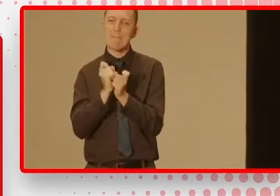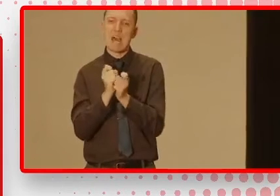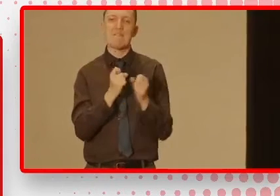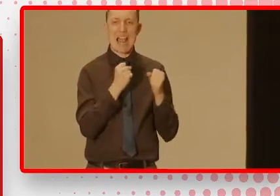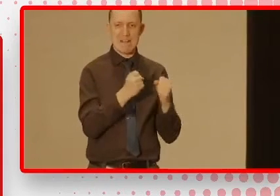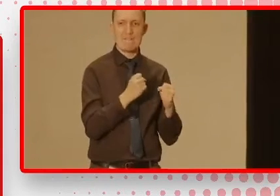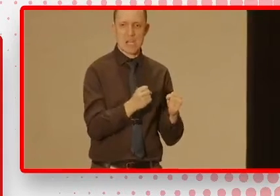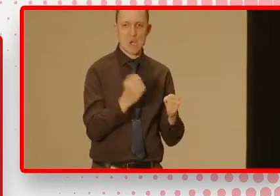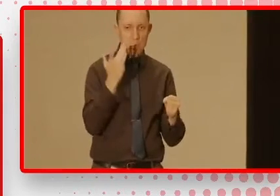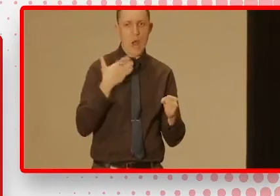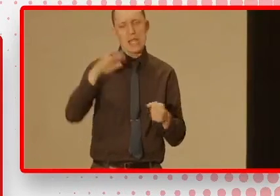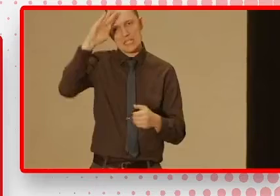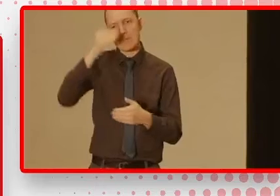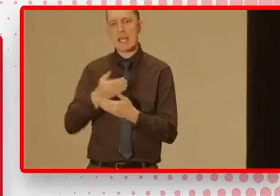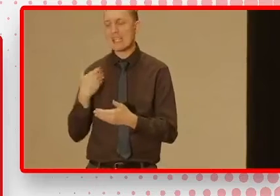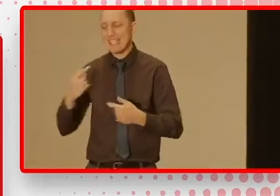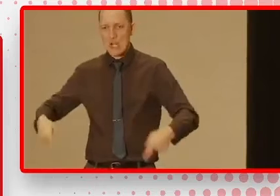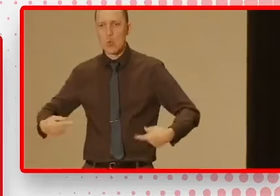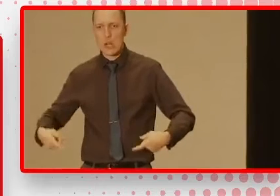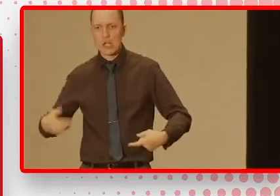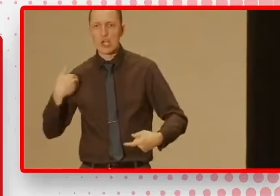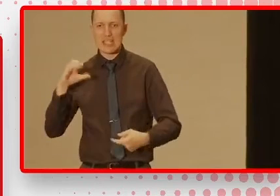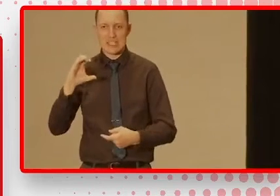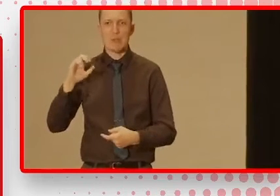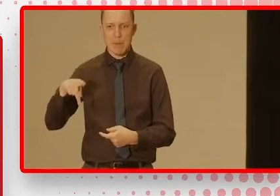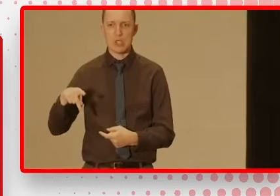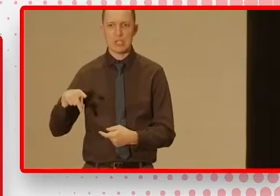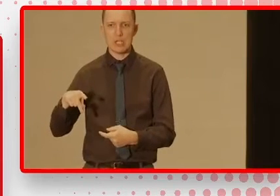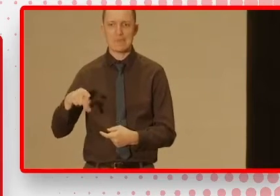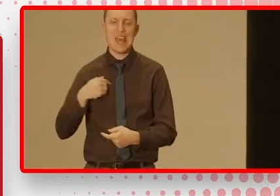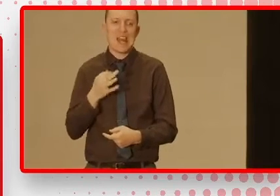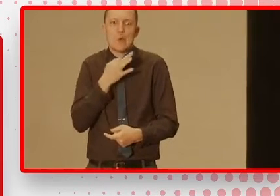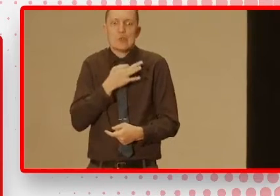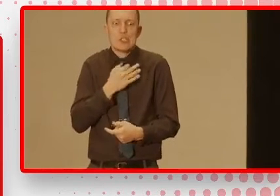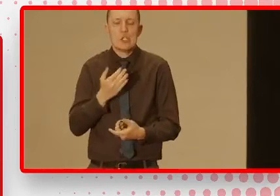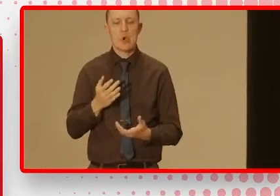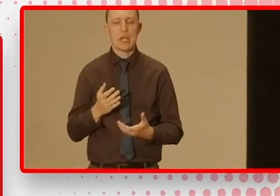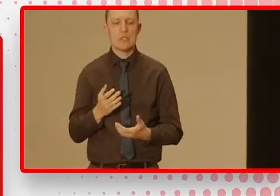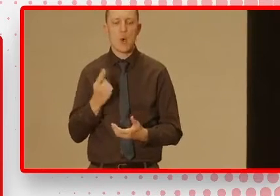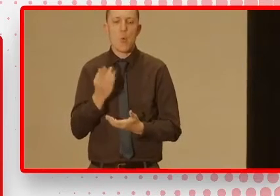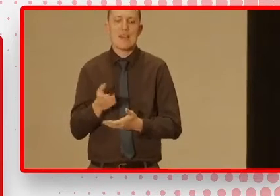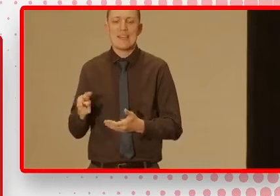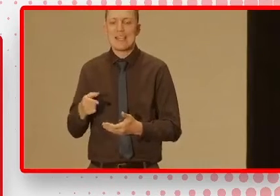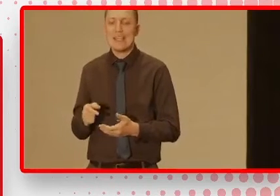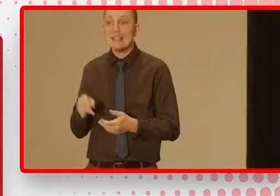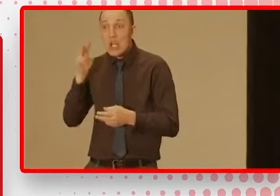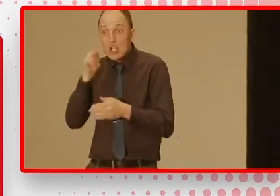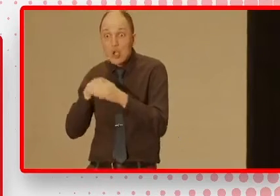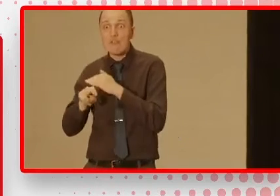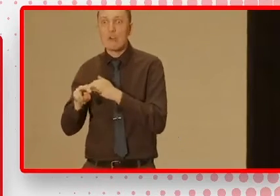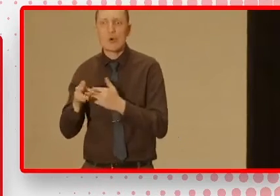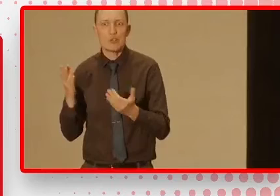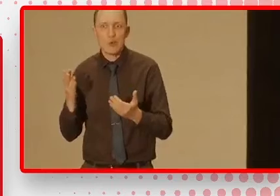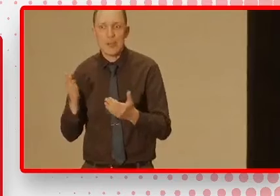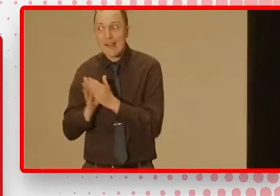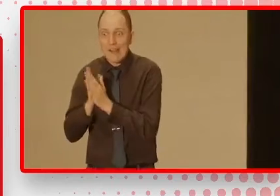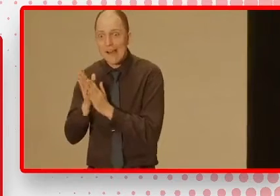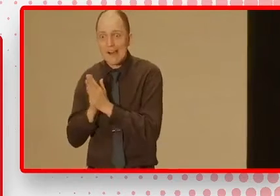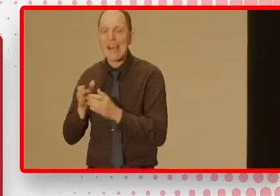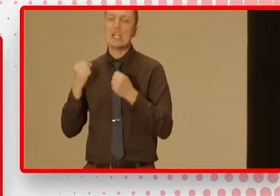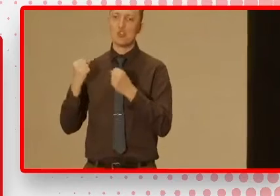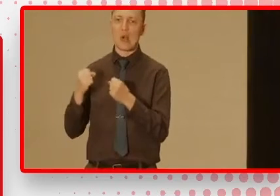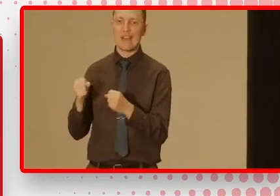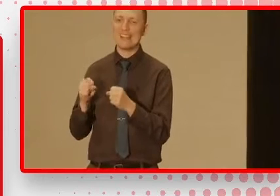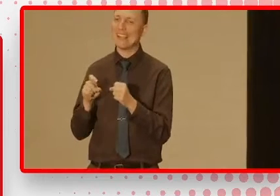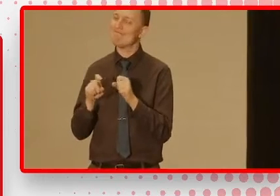has cerebral palsy. And I just wanted to know, because one of the things that he's really looking forward to is driving. His